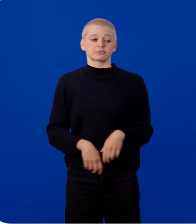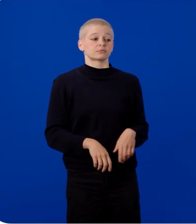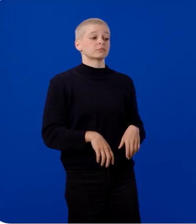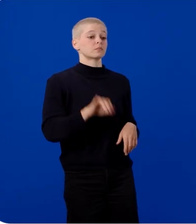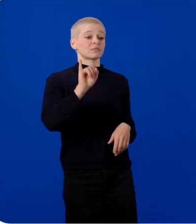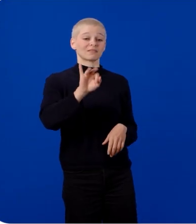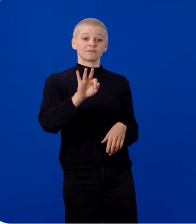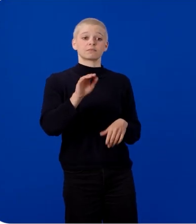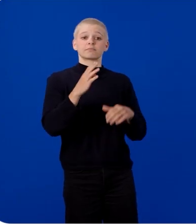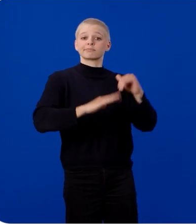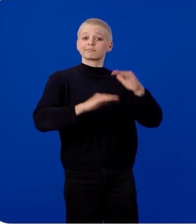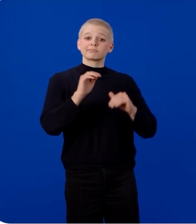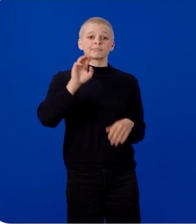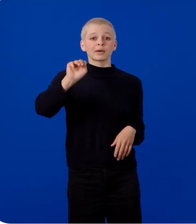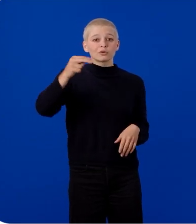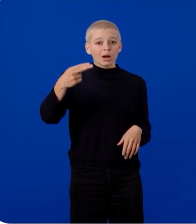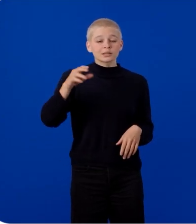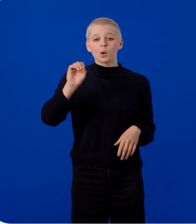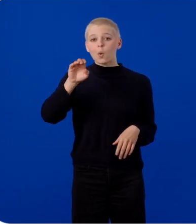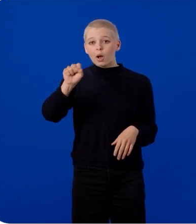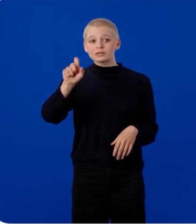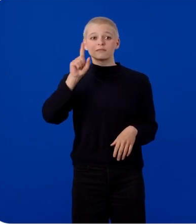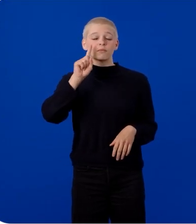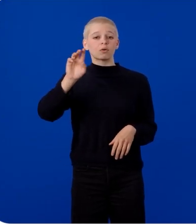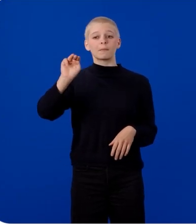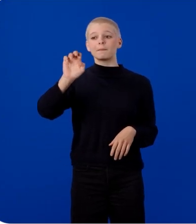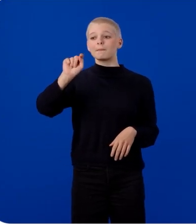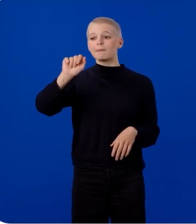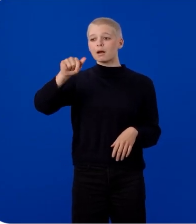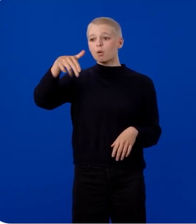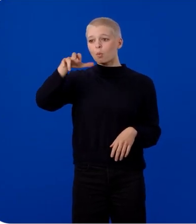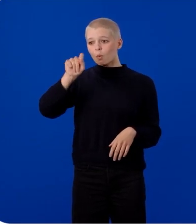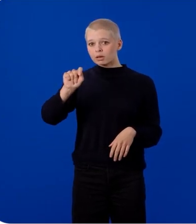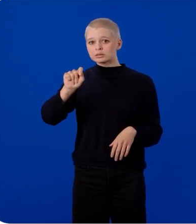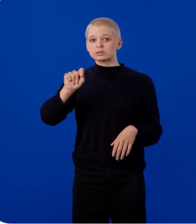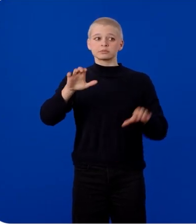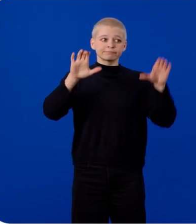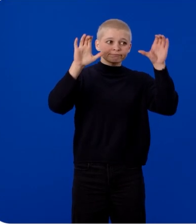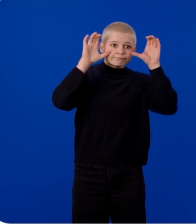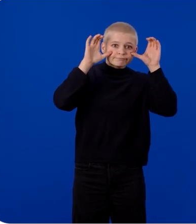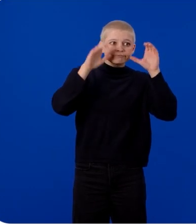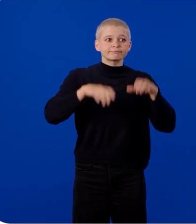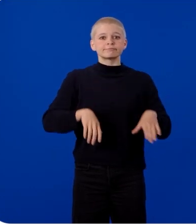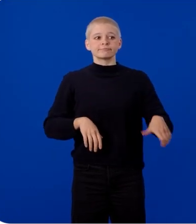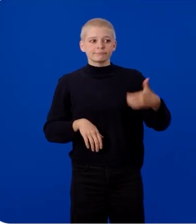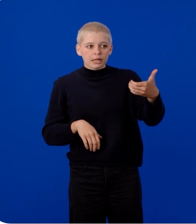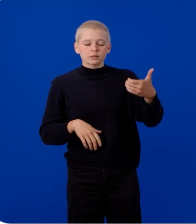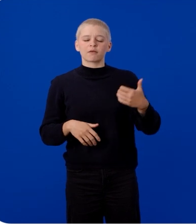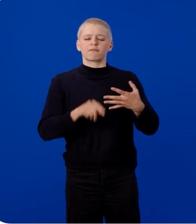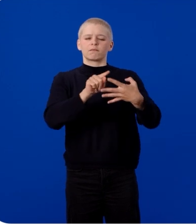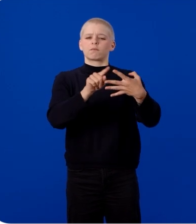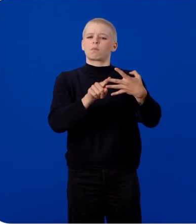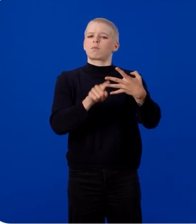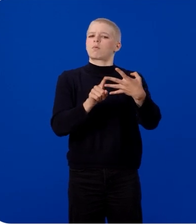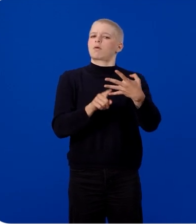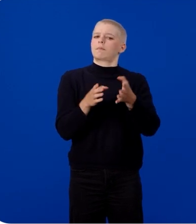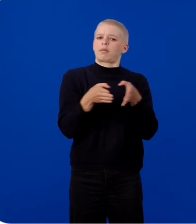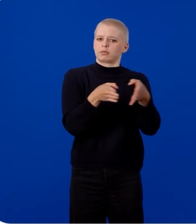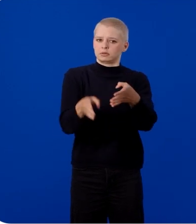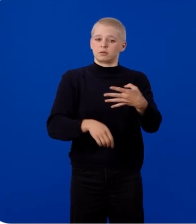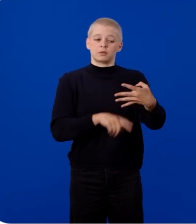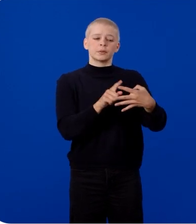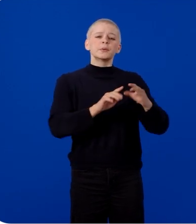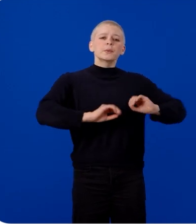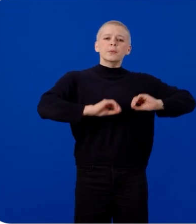Meta Horizon OS for MetaQuest devices, there are four main development paths. Let's start with our no-code